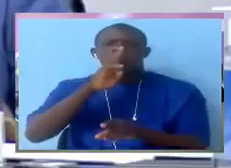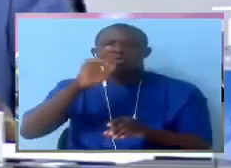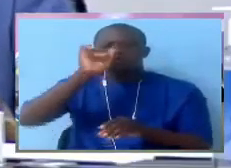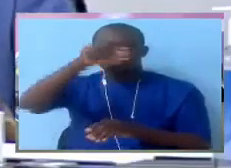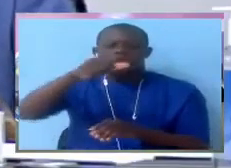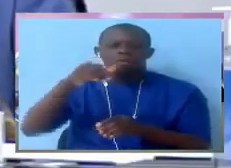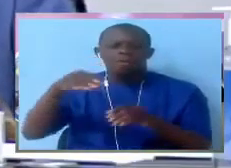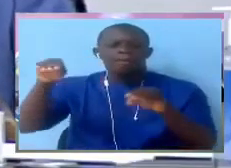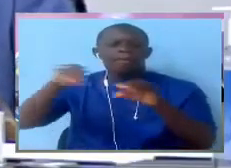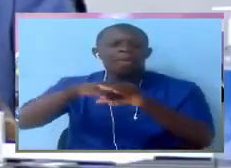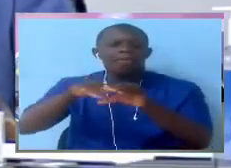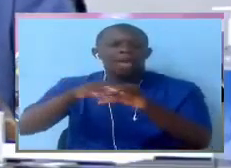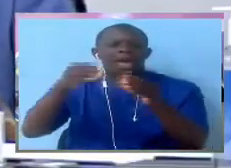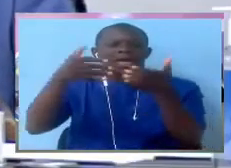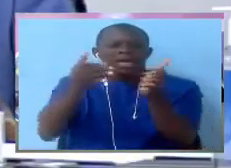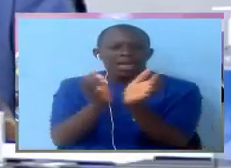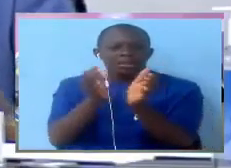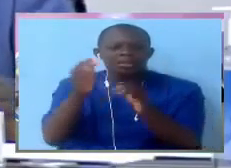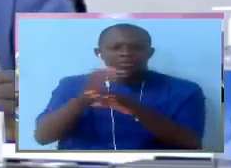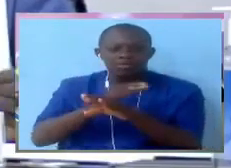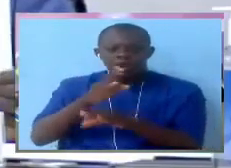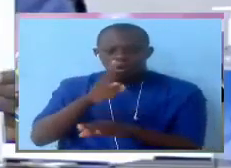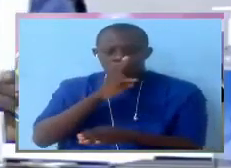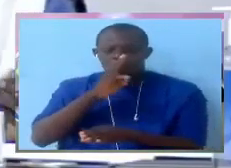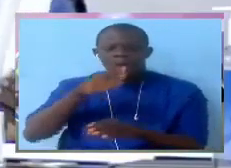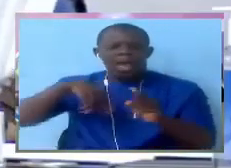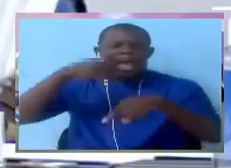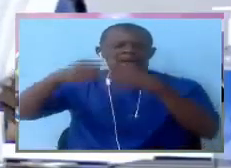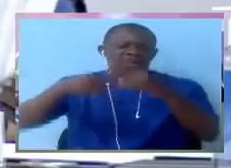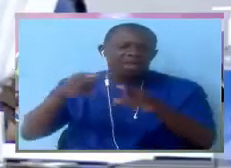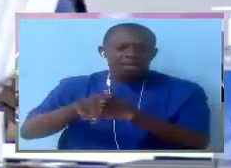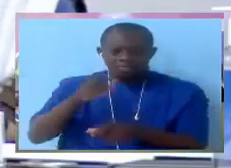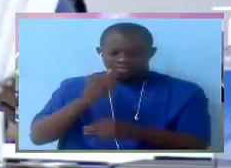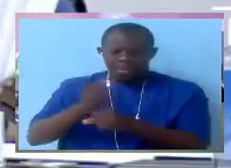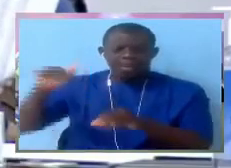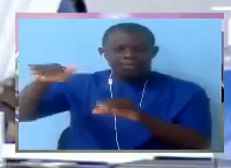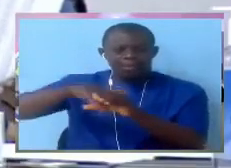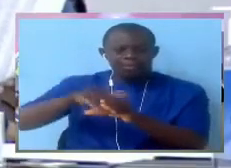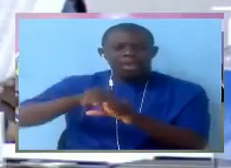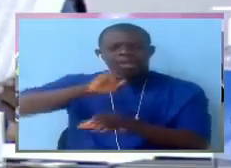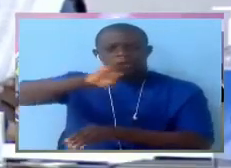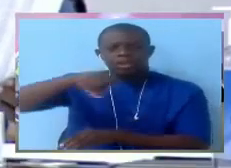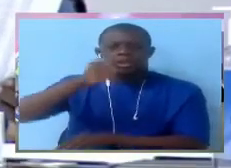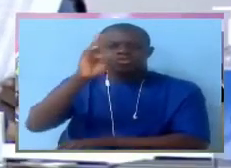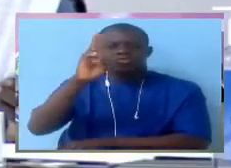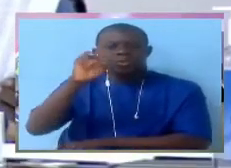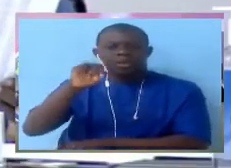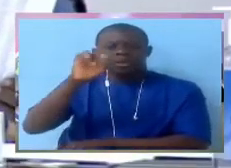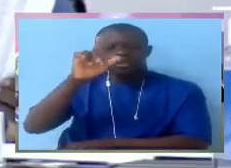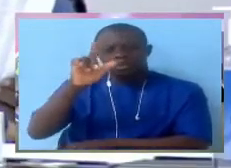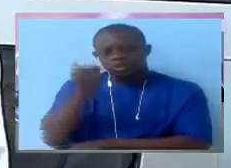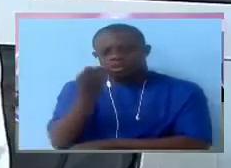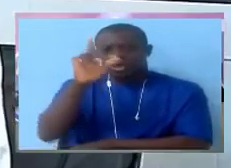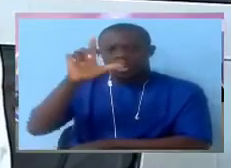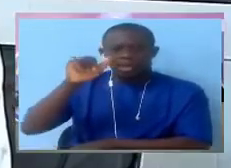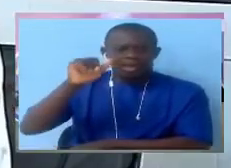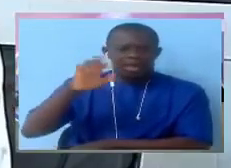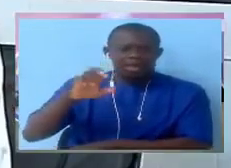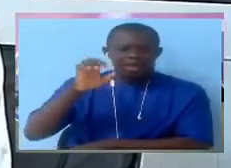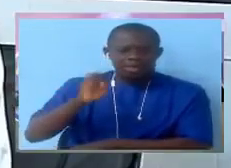your batchmates, who became junglers. Wah, ñu ñi nga bokkandoron ben class bi ñana ñan ñoo ci nekk jongula.